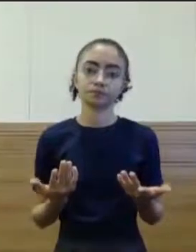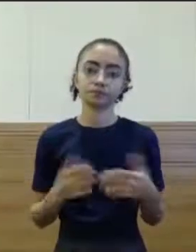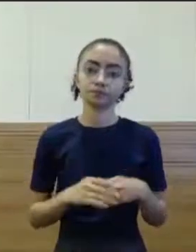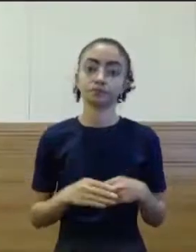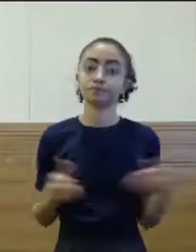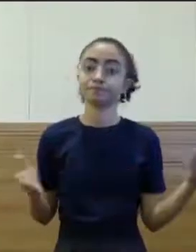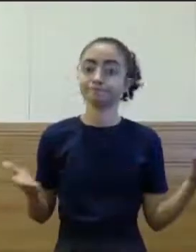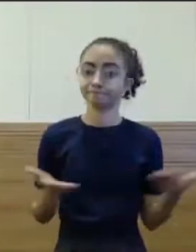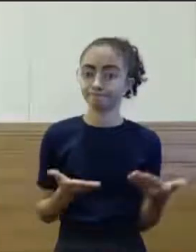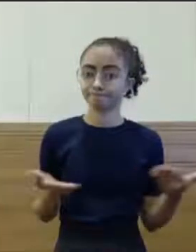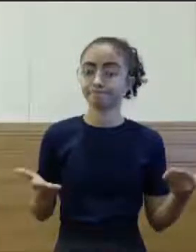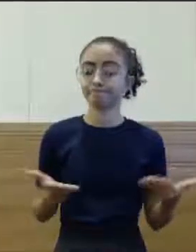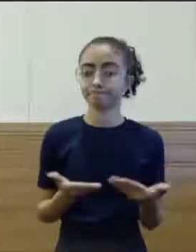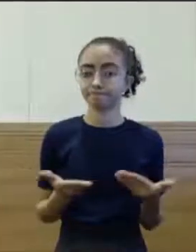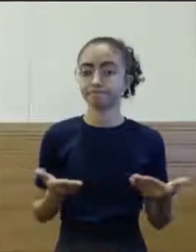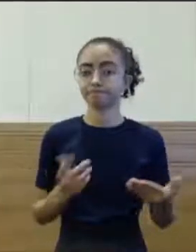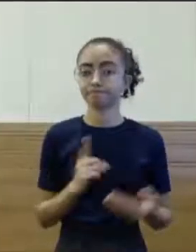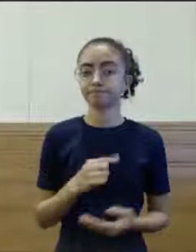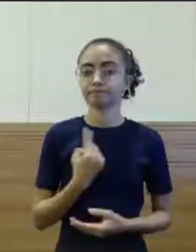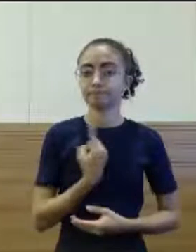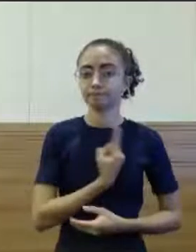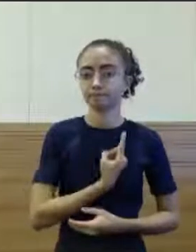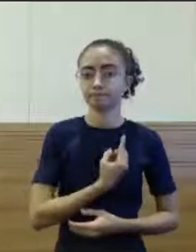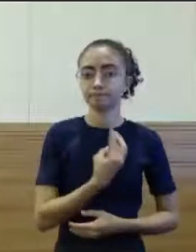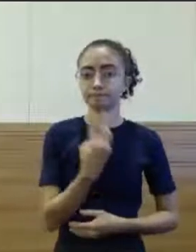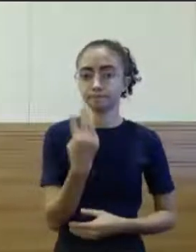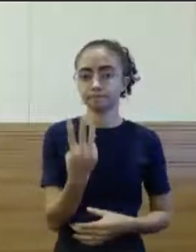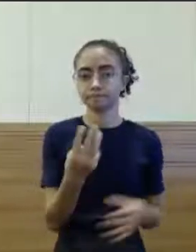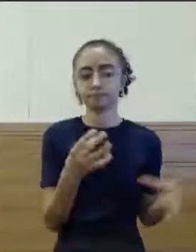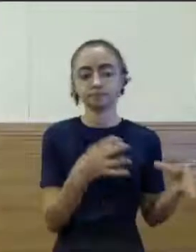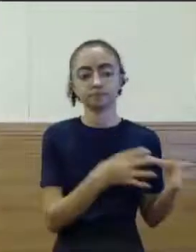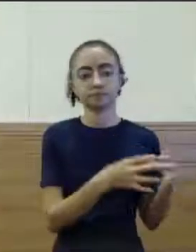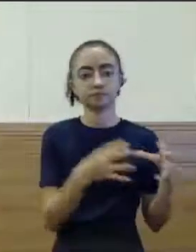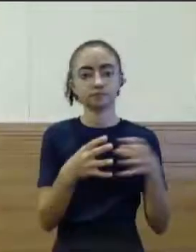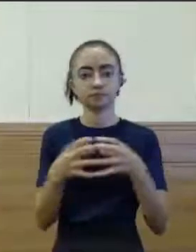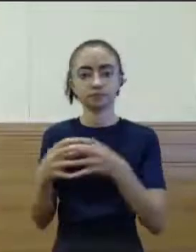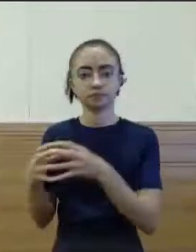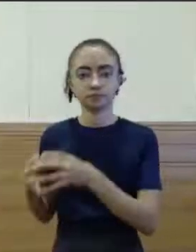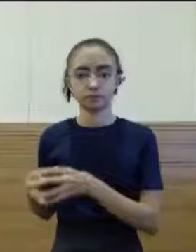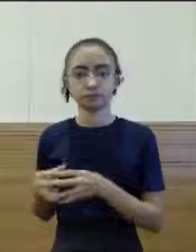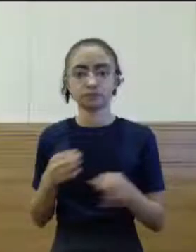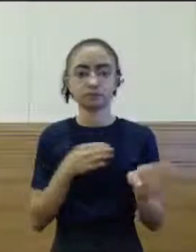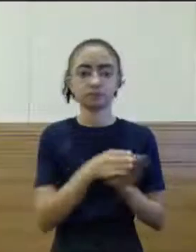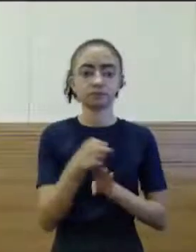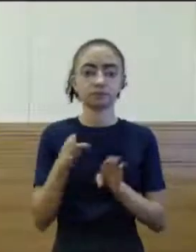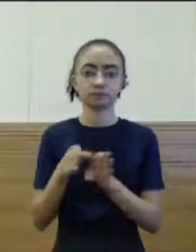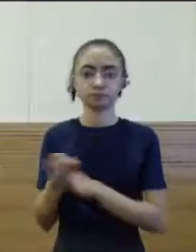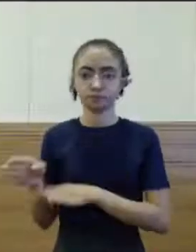So now we'll continue having three groups of food